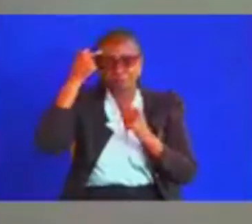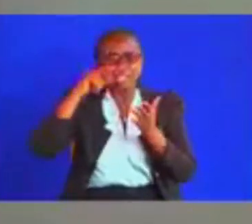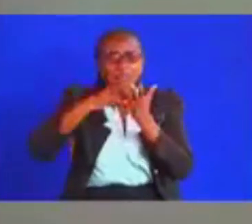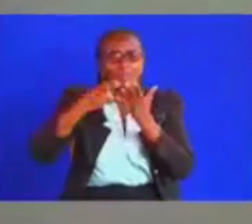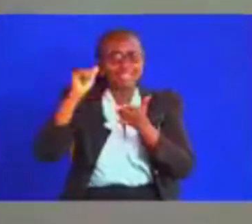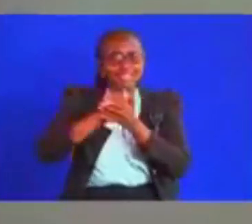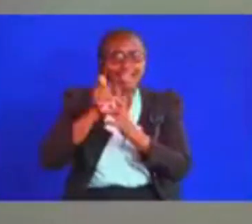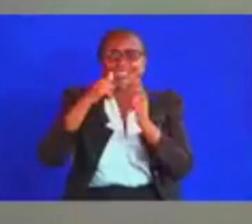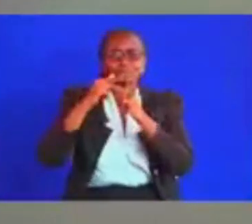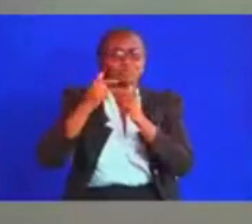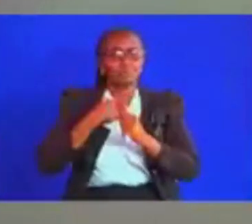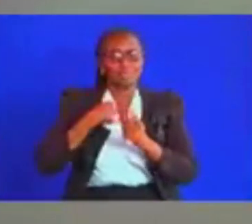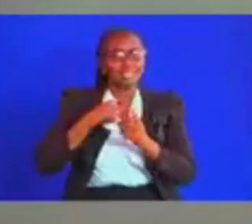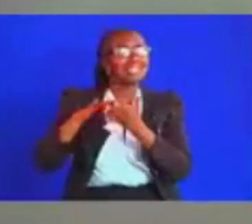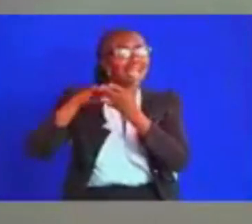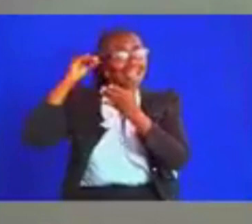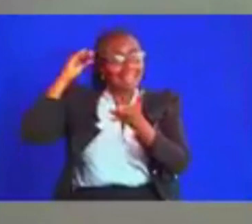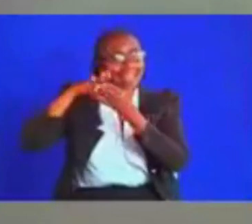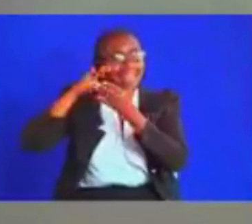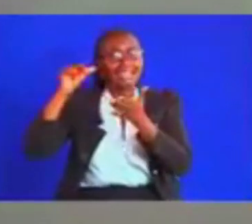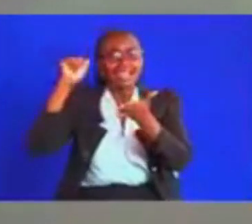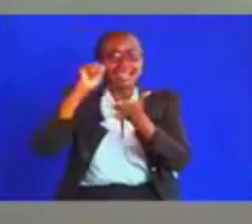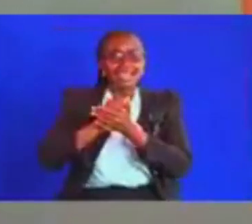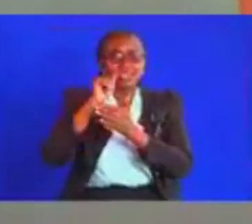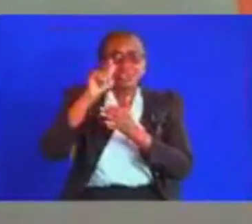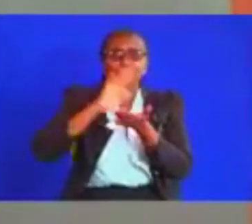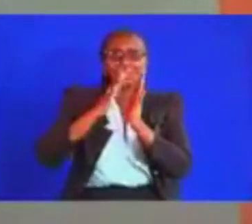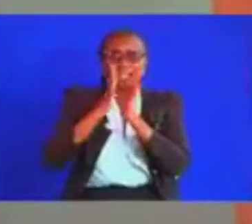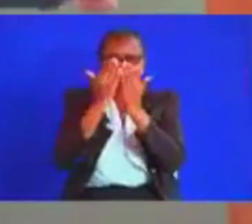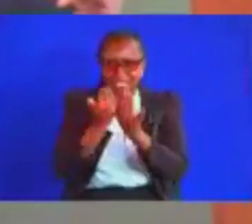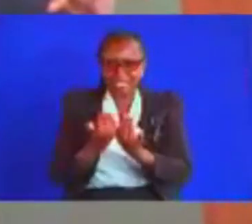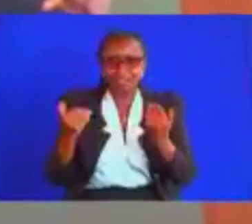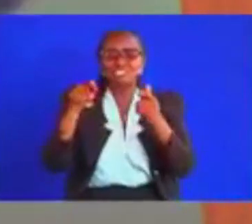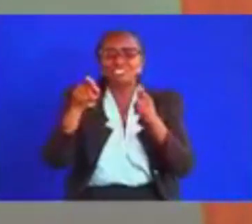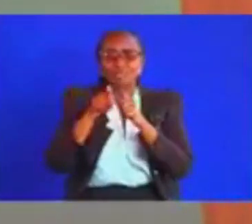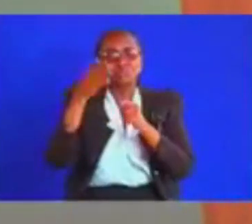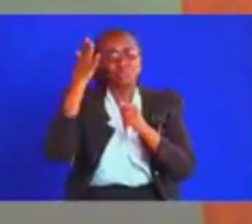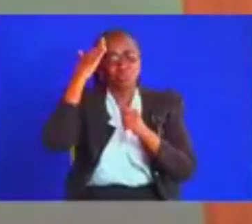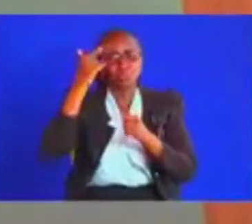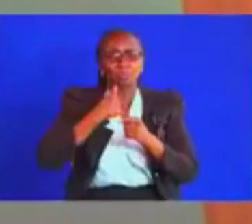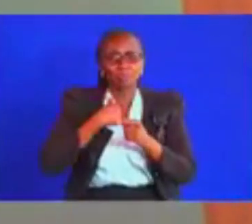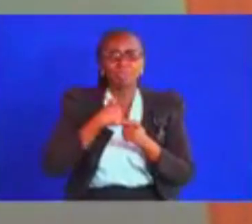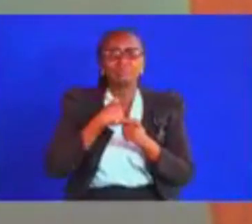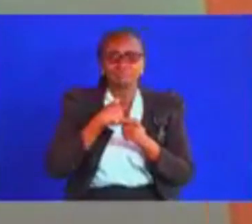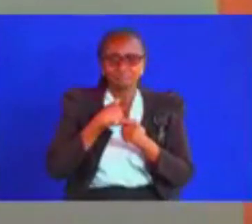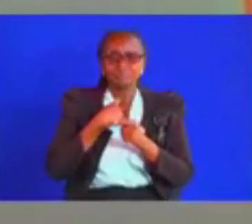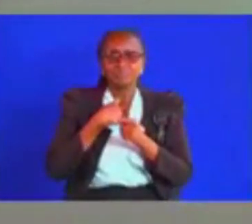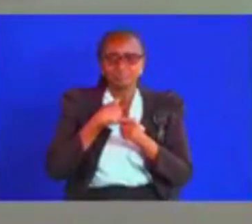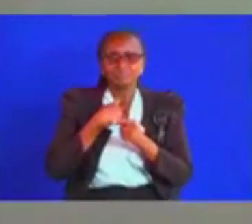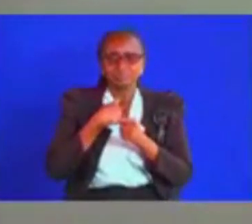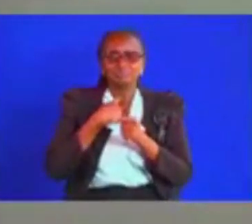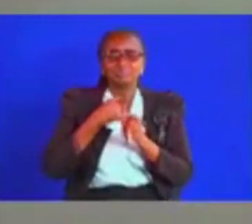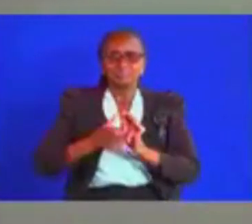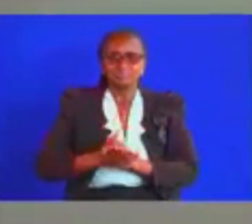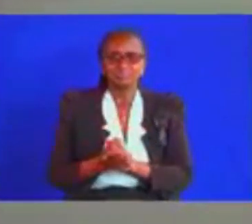coming to me is a lesson that you must become childlike to know me. Not childish, but childlike.